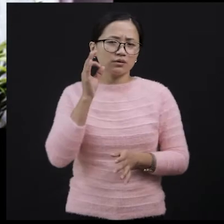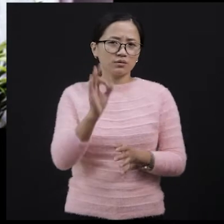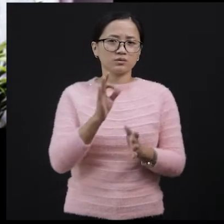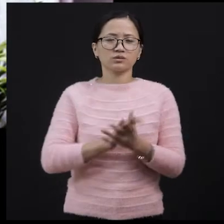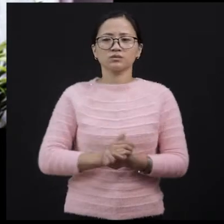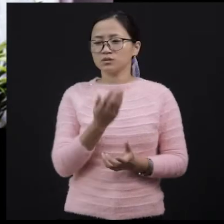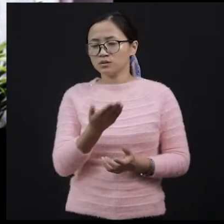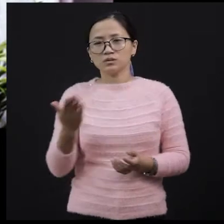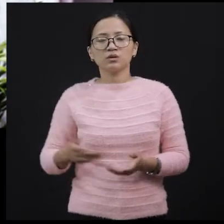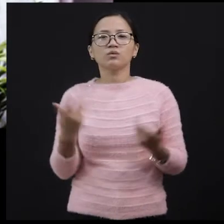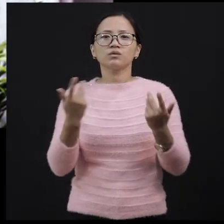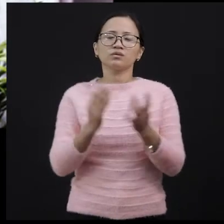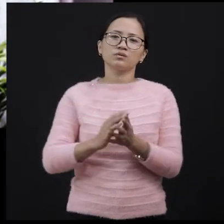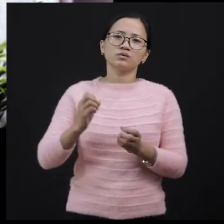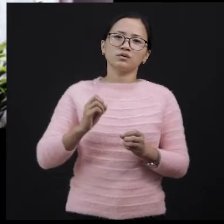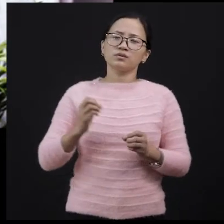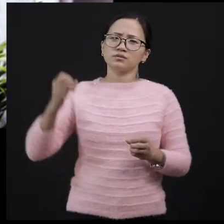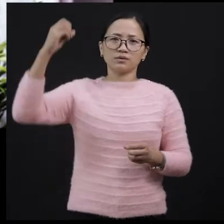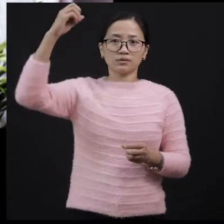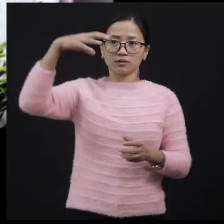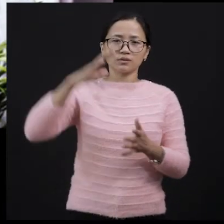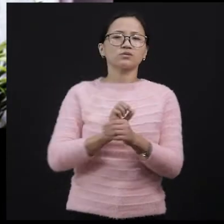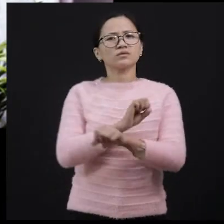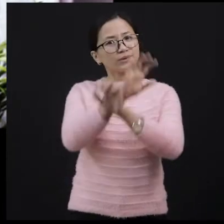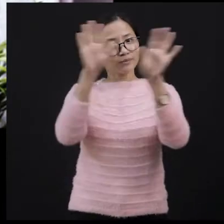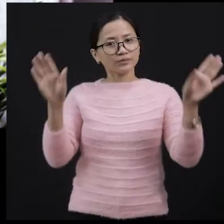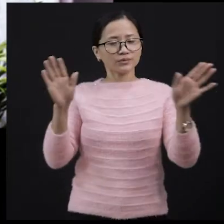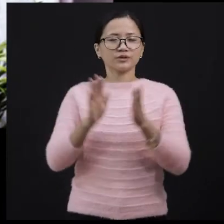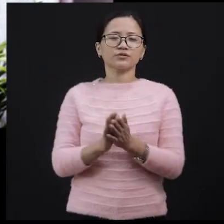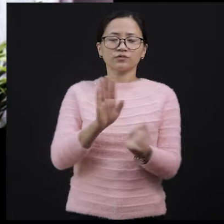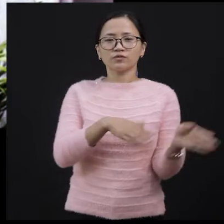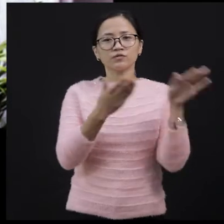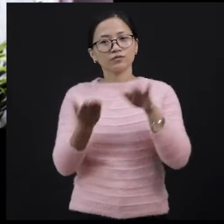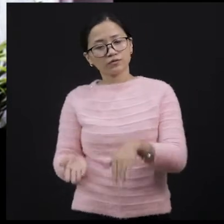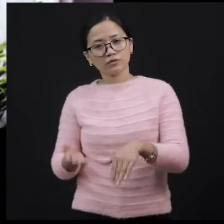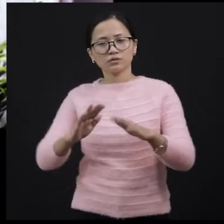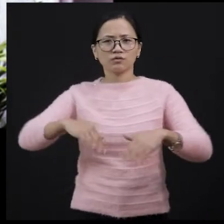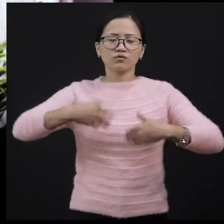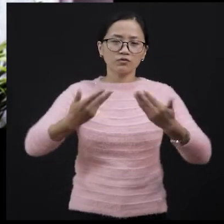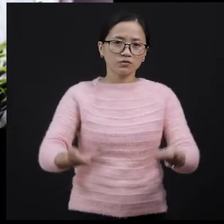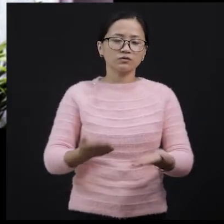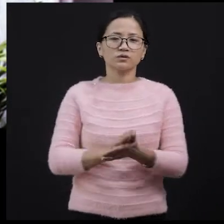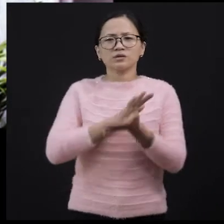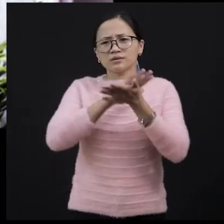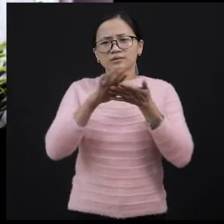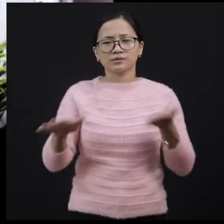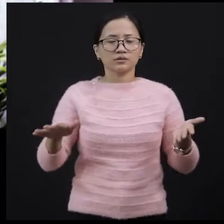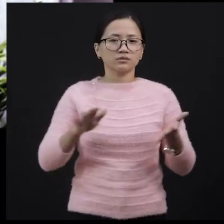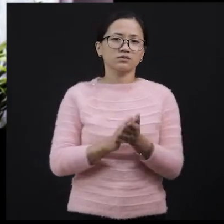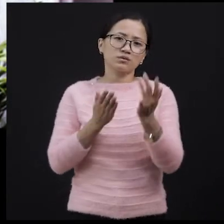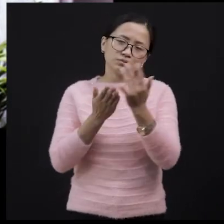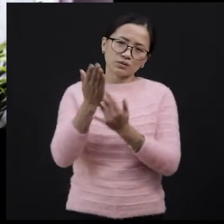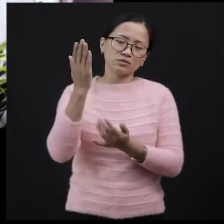objects are those where light falls on them completely, where light passes through them completely.